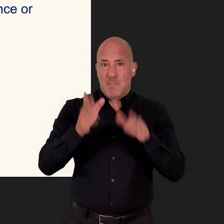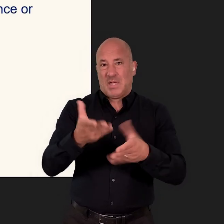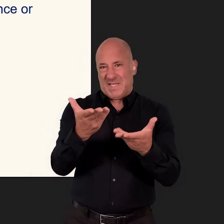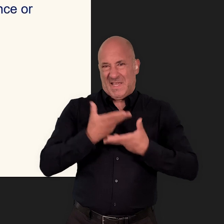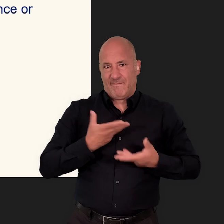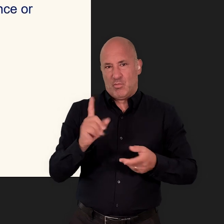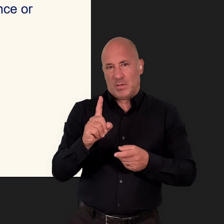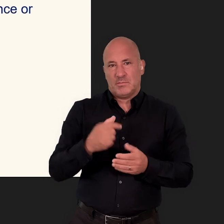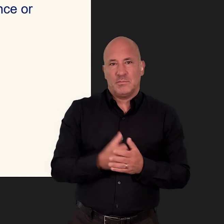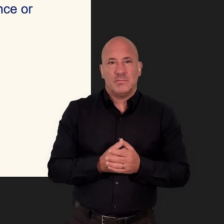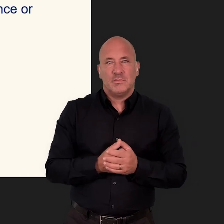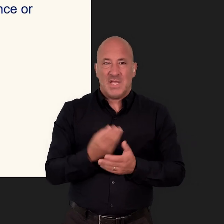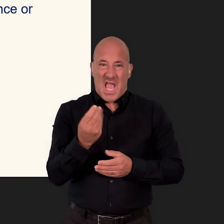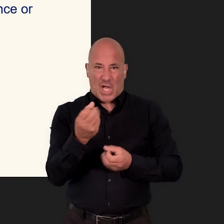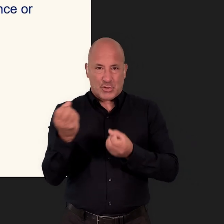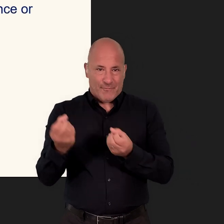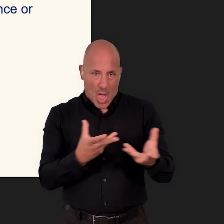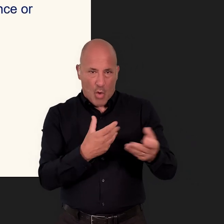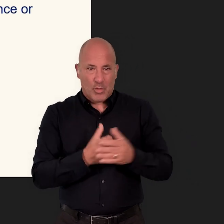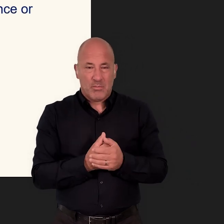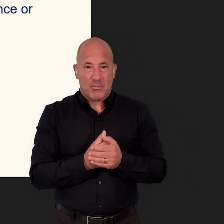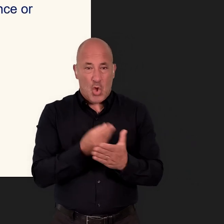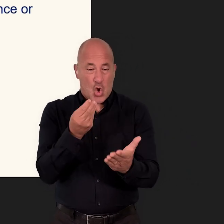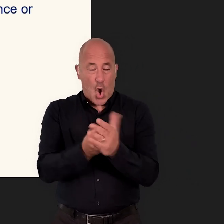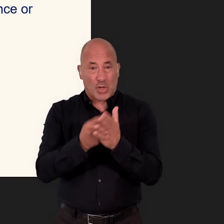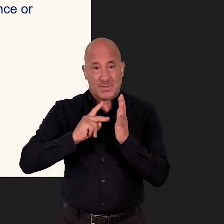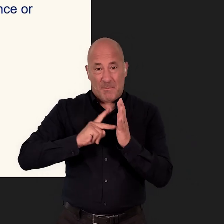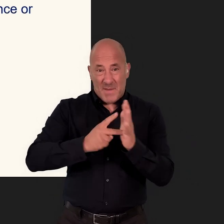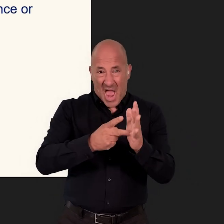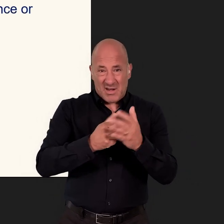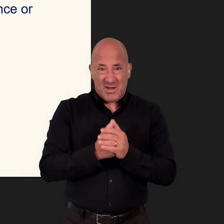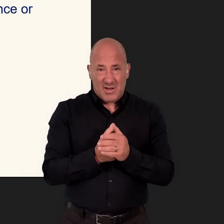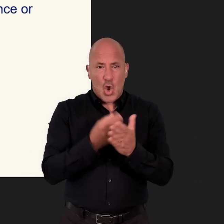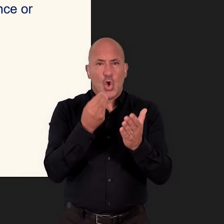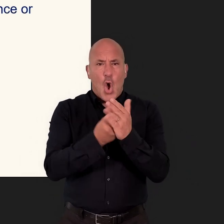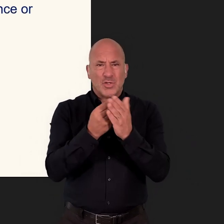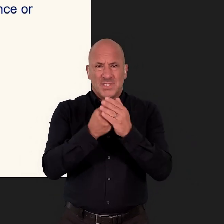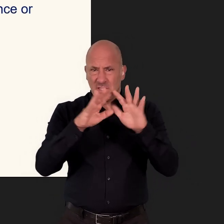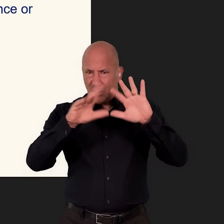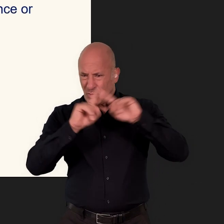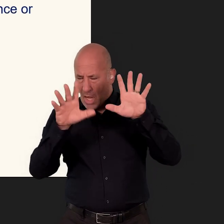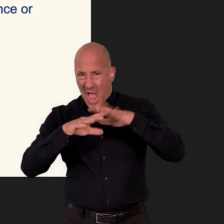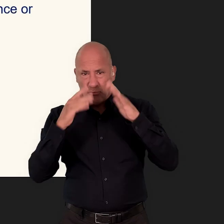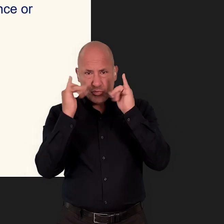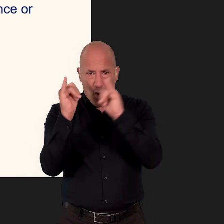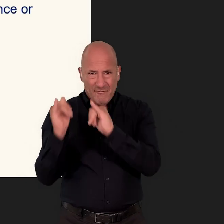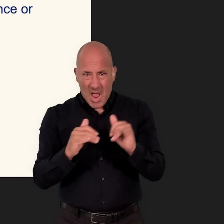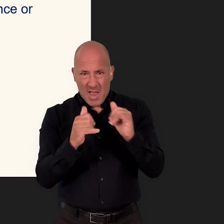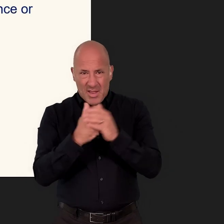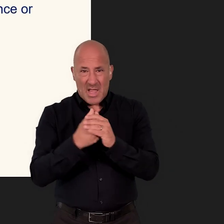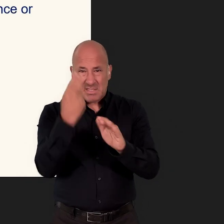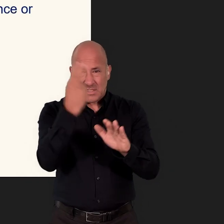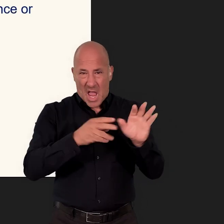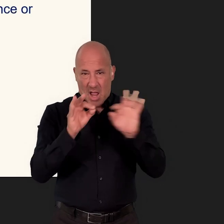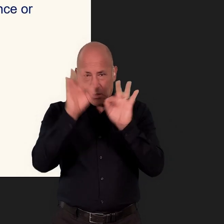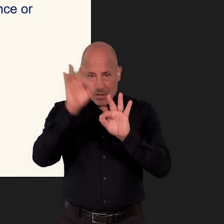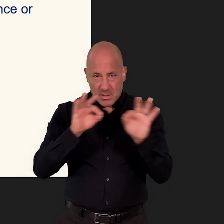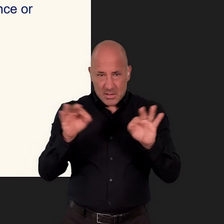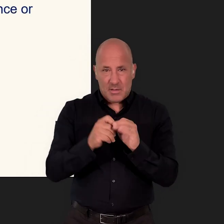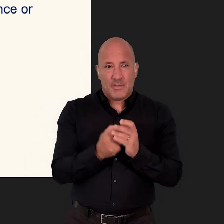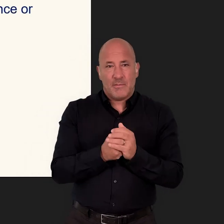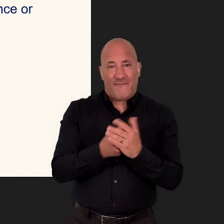The mandatory attachments are cash flow, cost plan, costed conditions survey,